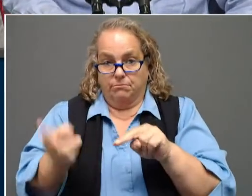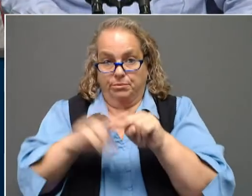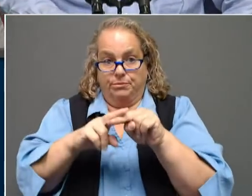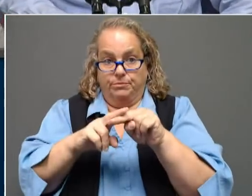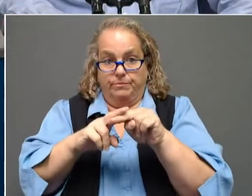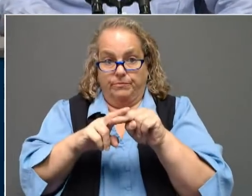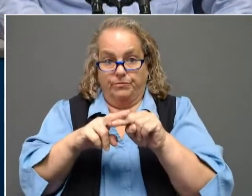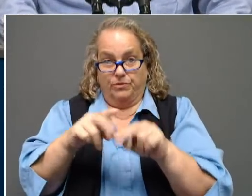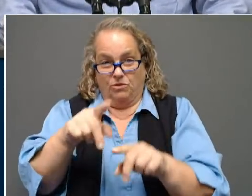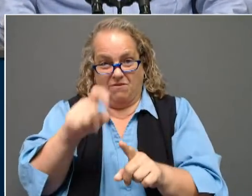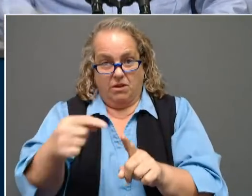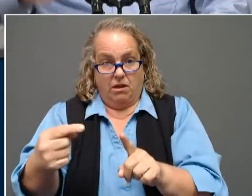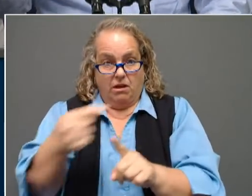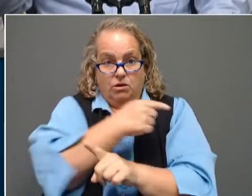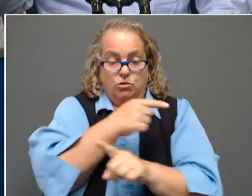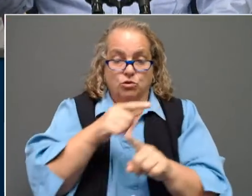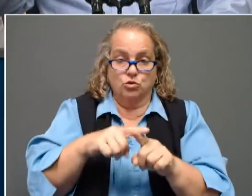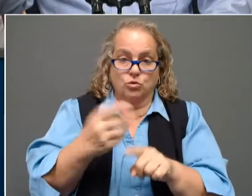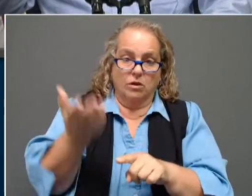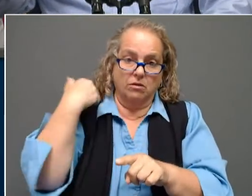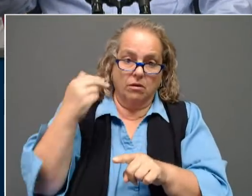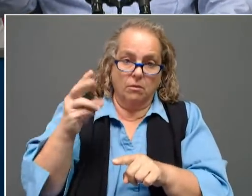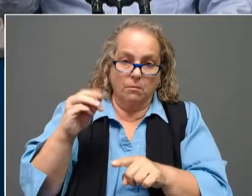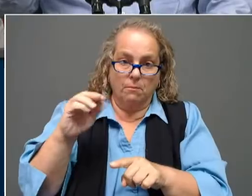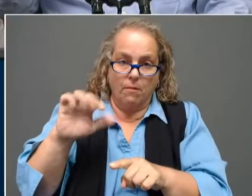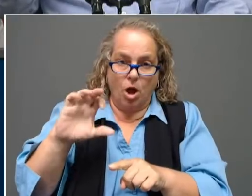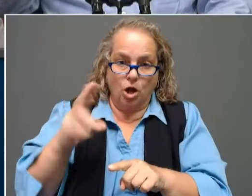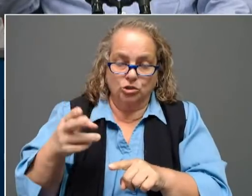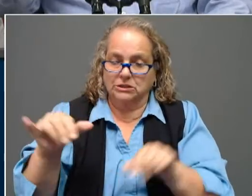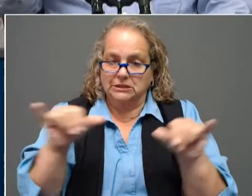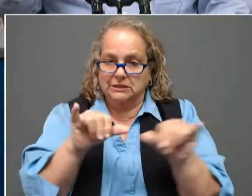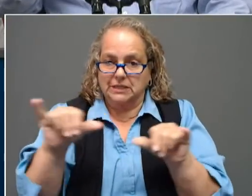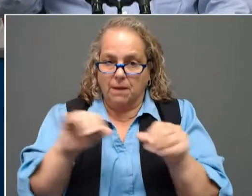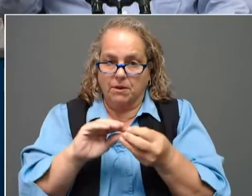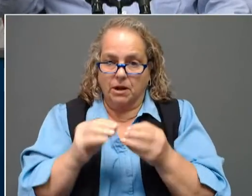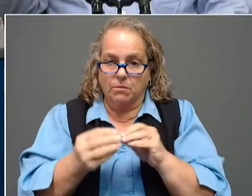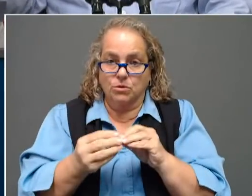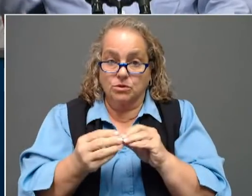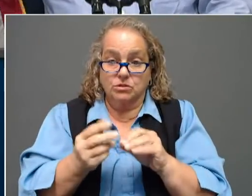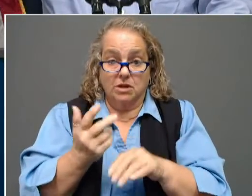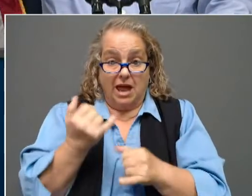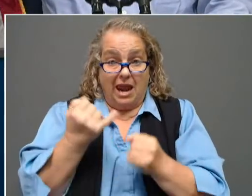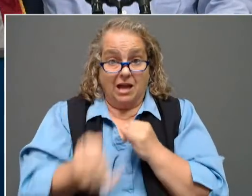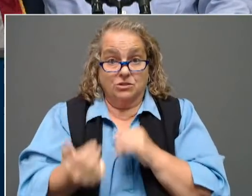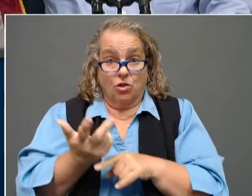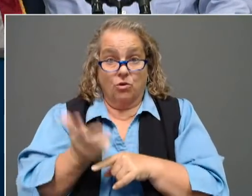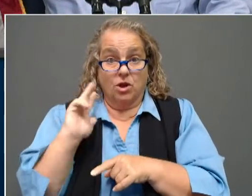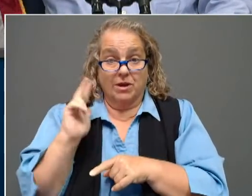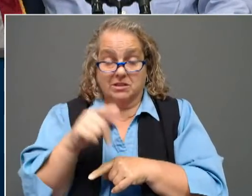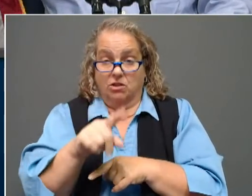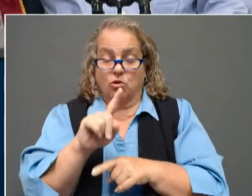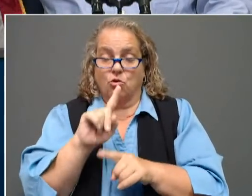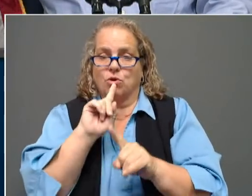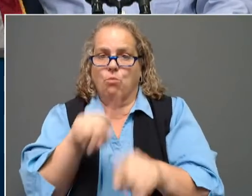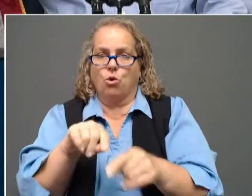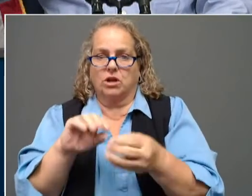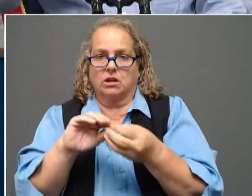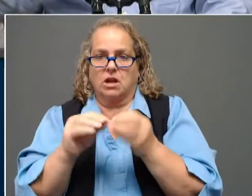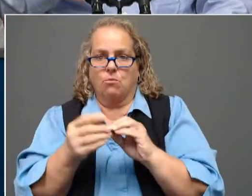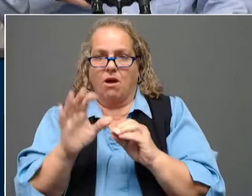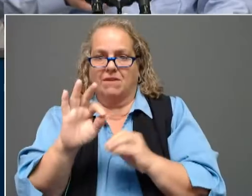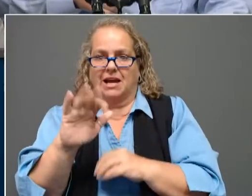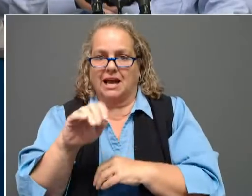way back to March. The last 3 weeks, these are reported number of cases, not when we audit them and go back and